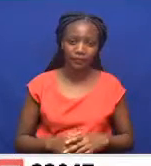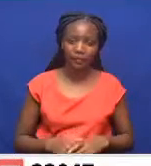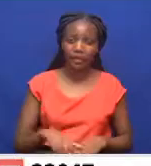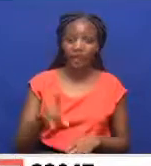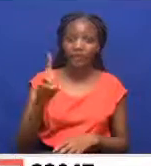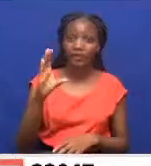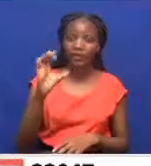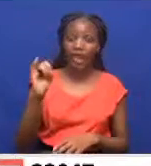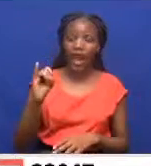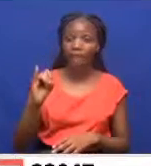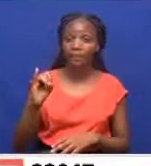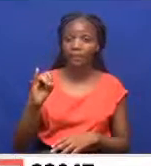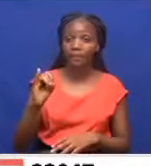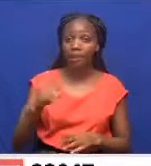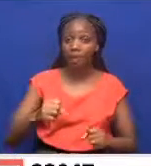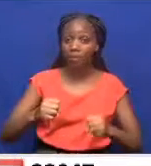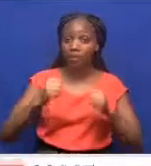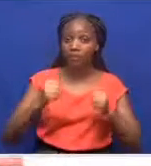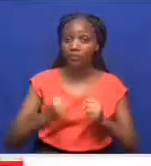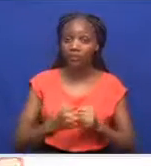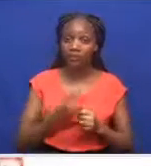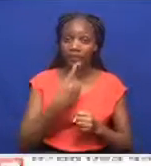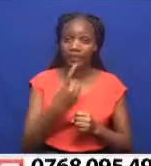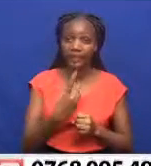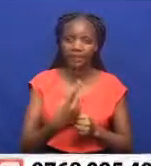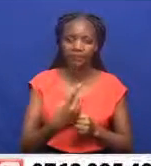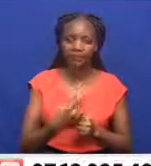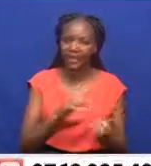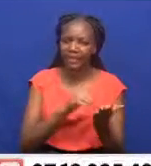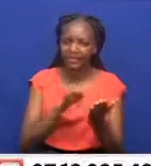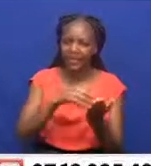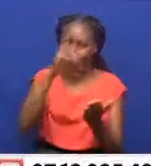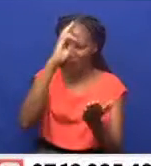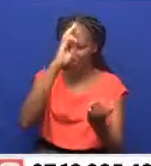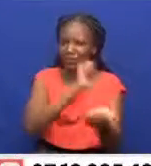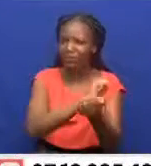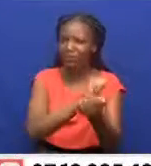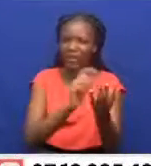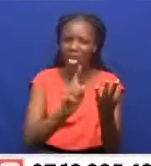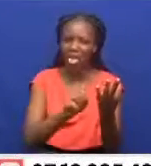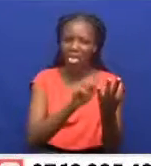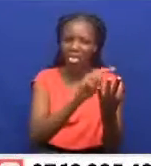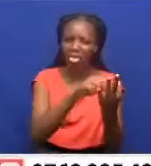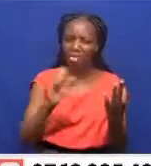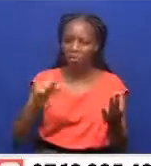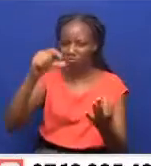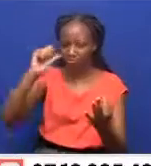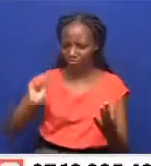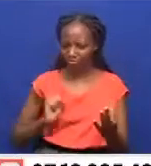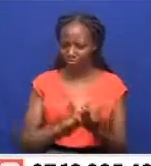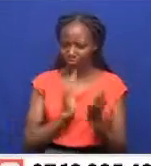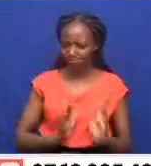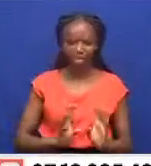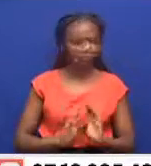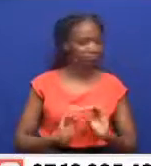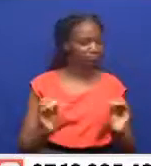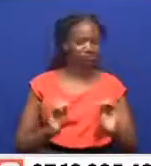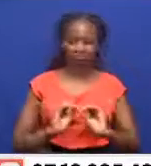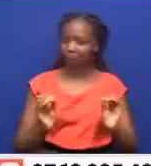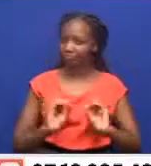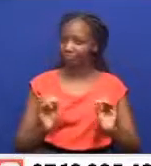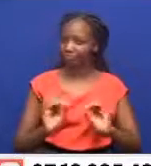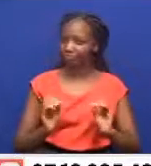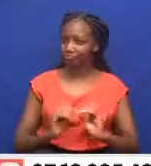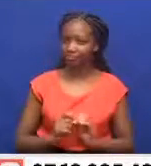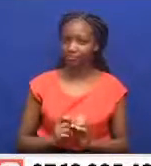DCI boss George Kinoti has, however, refuted claims of sending officers to arrest the three senators or even raiding any